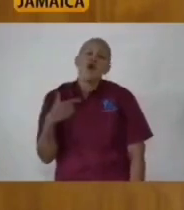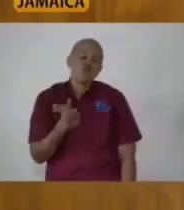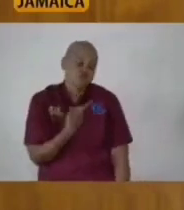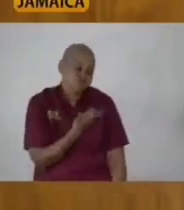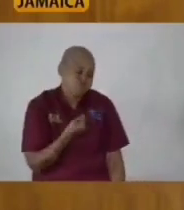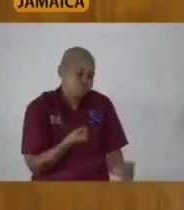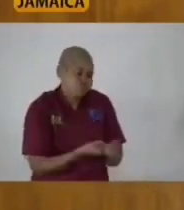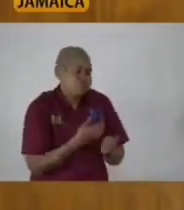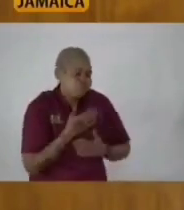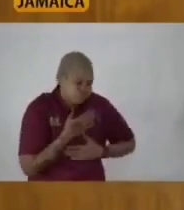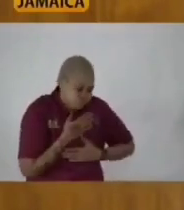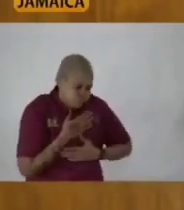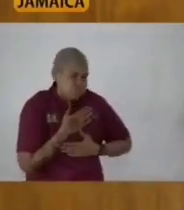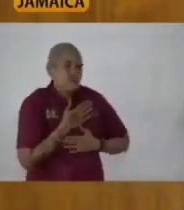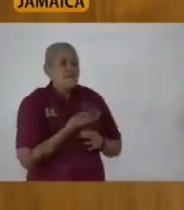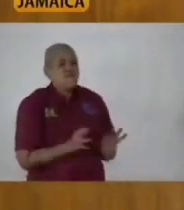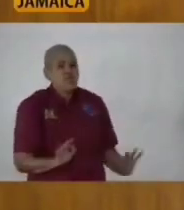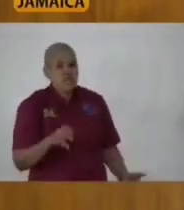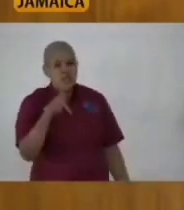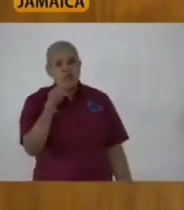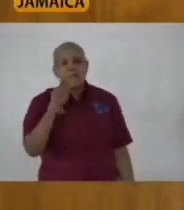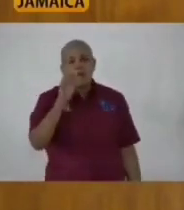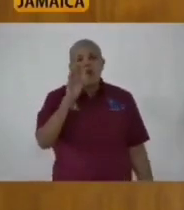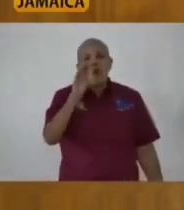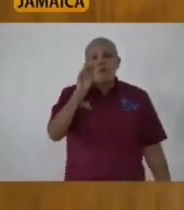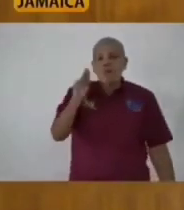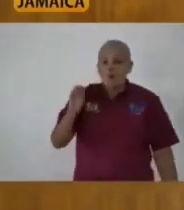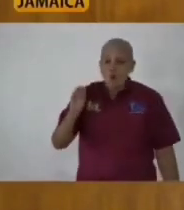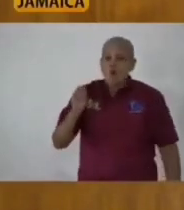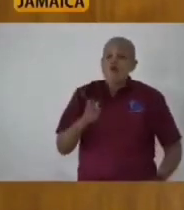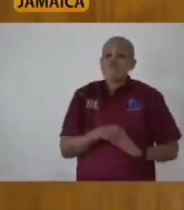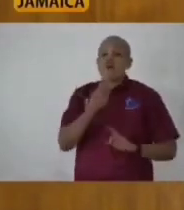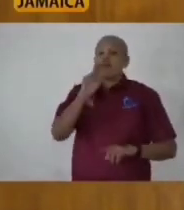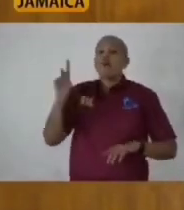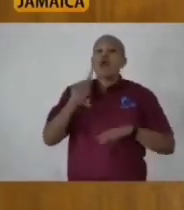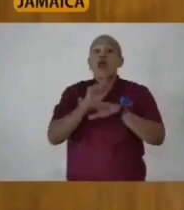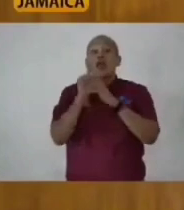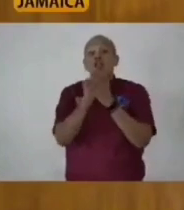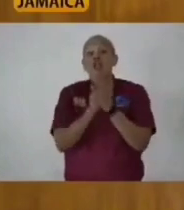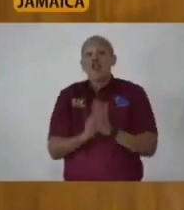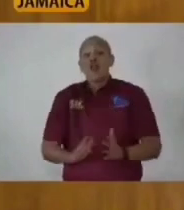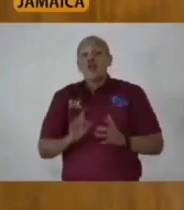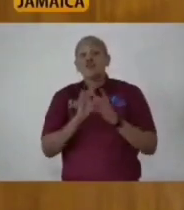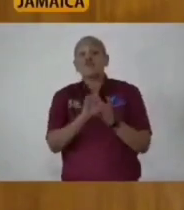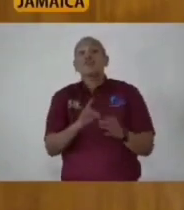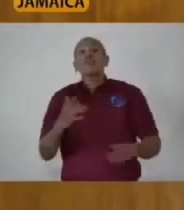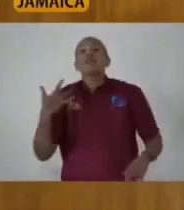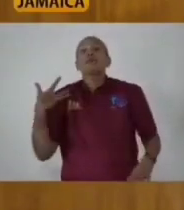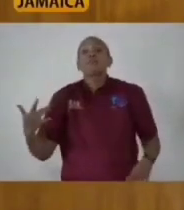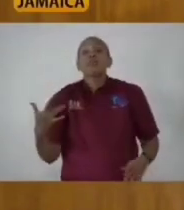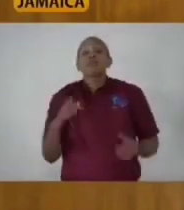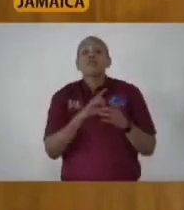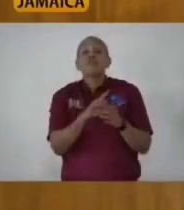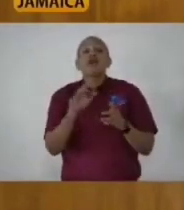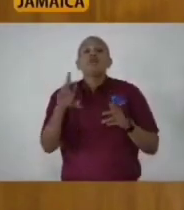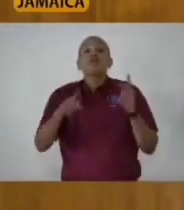charge support from UK lawyers, which is usually in the context of death penalty cases,